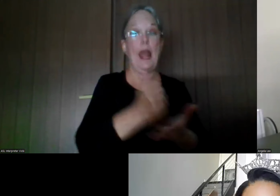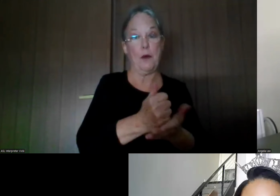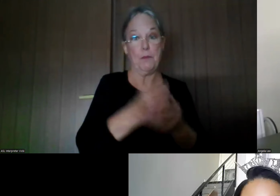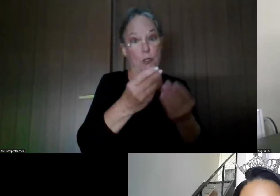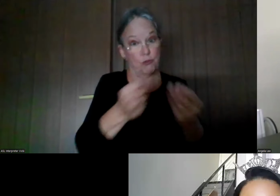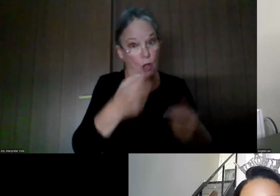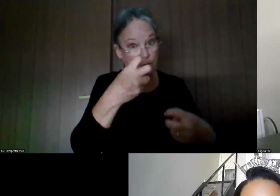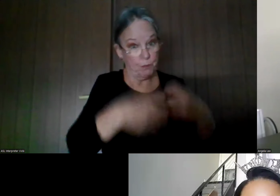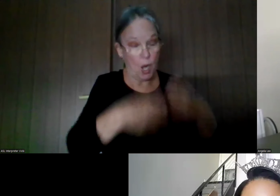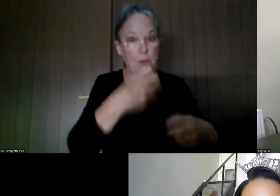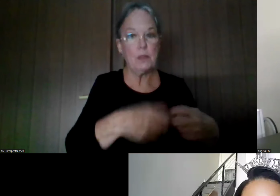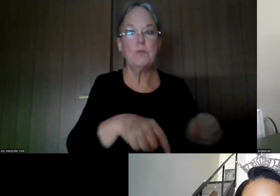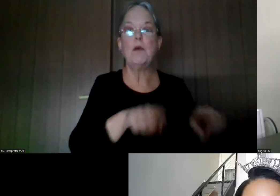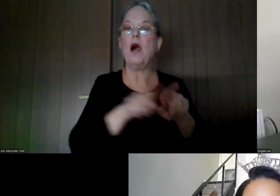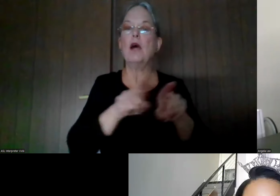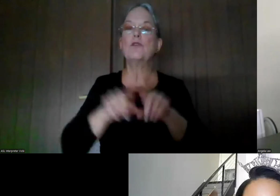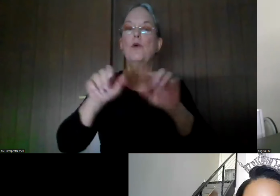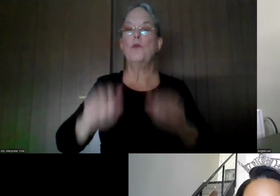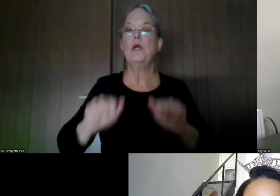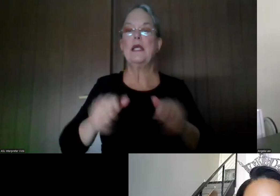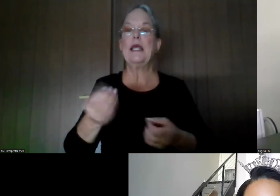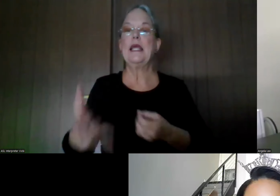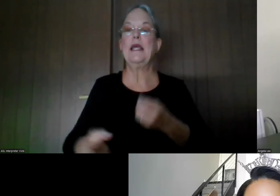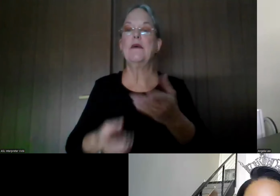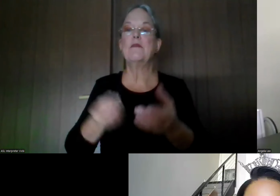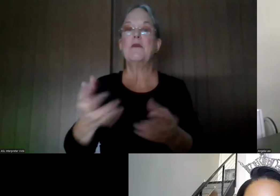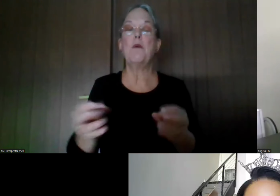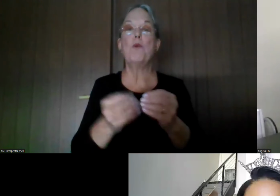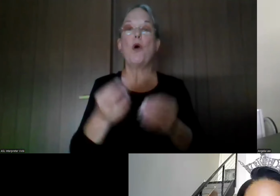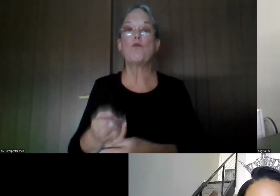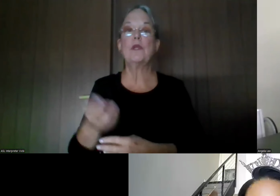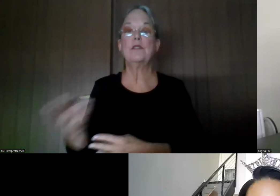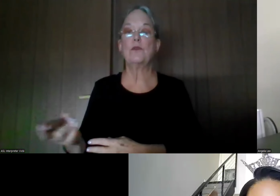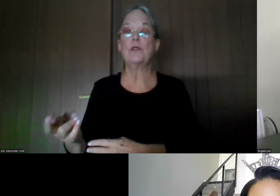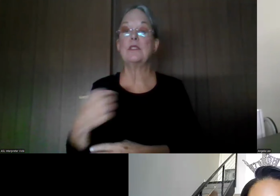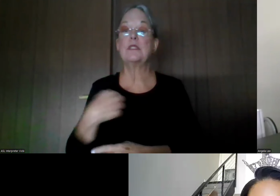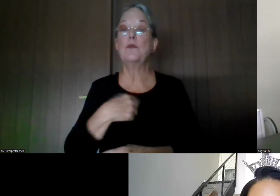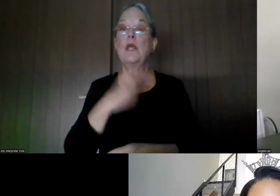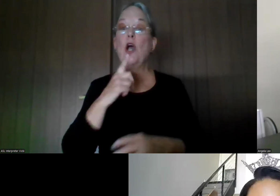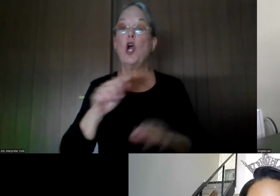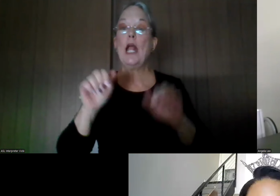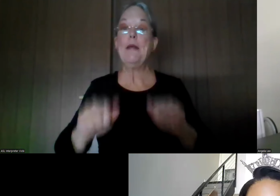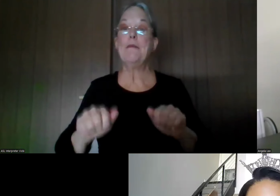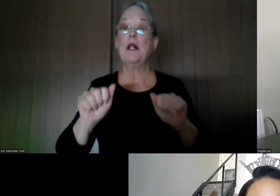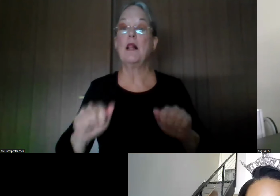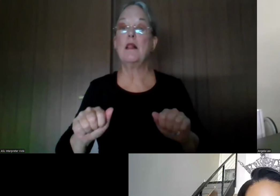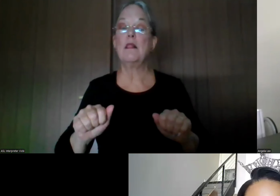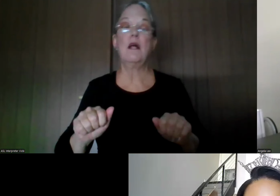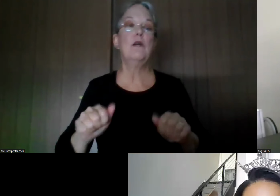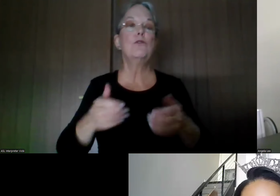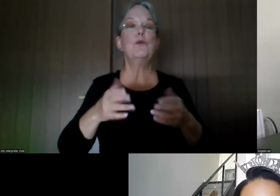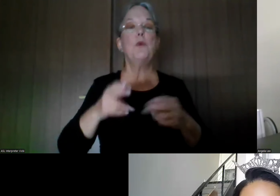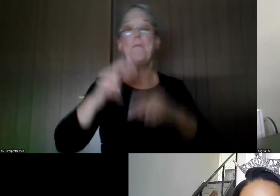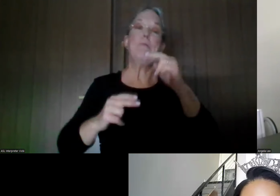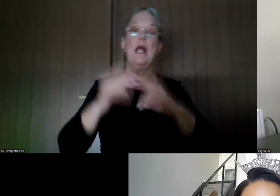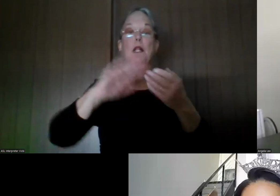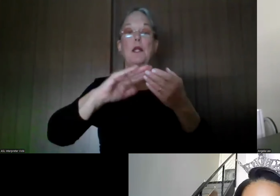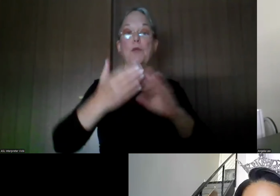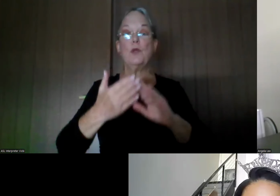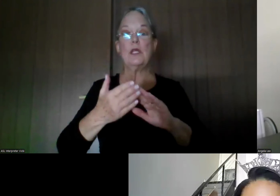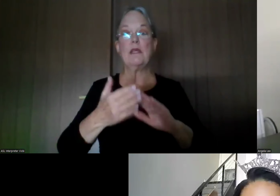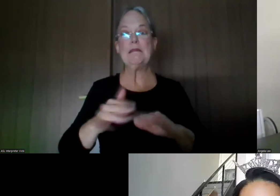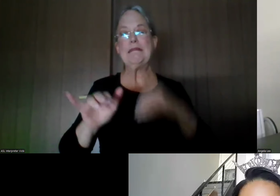also able to give more resources, and we're able to build community. And while that's kind of a